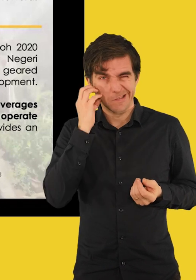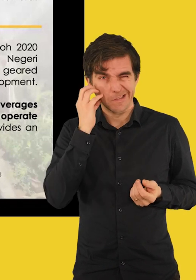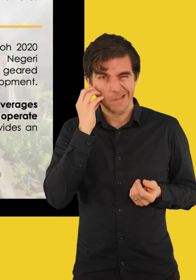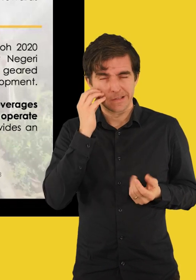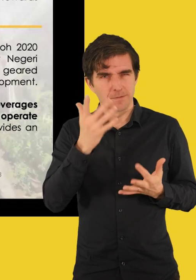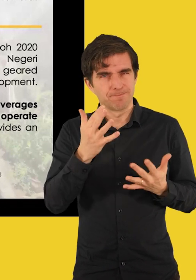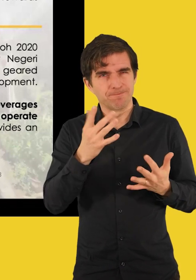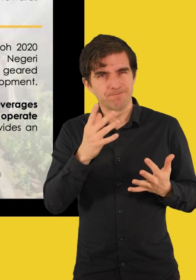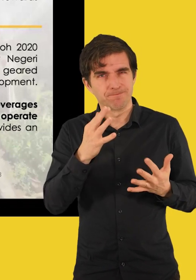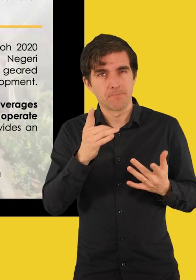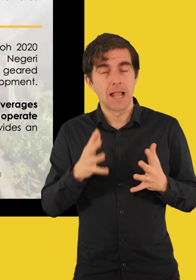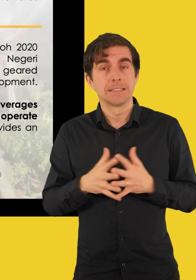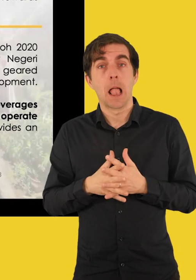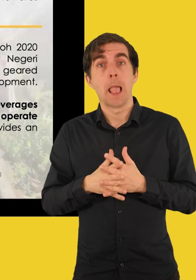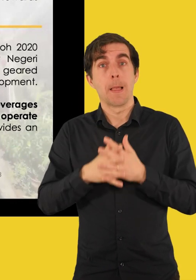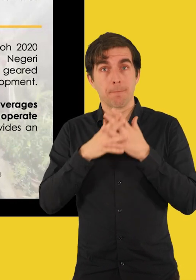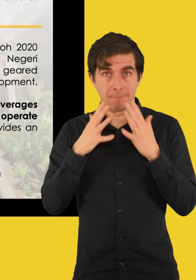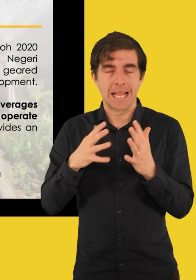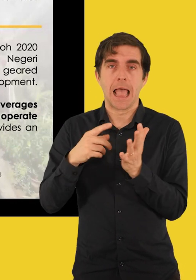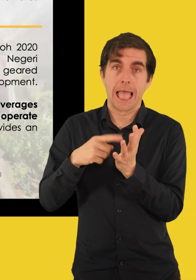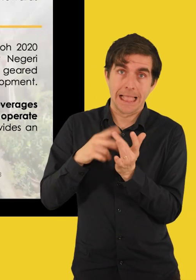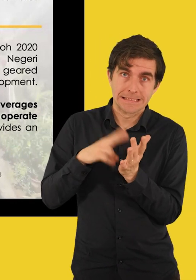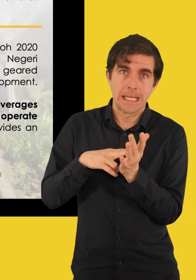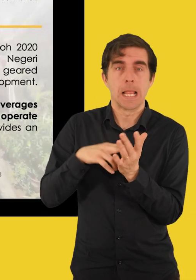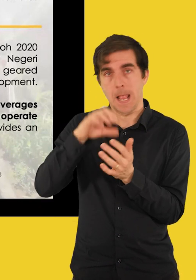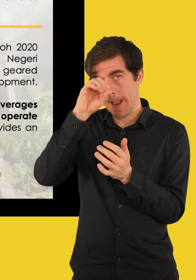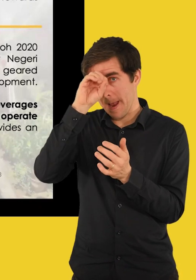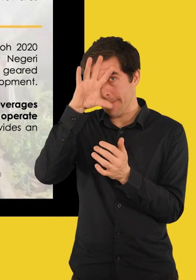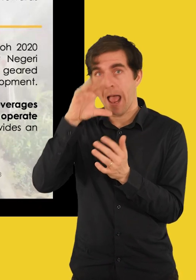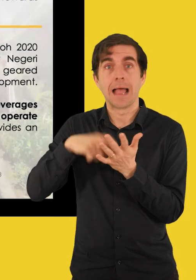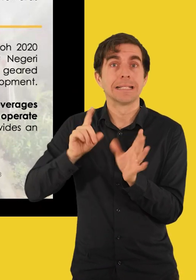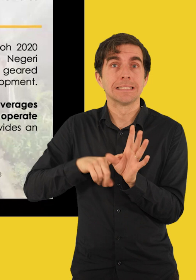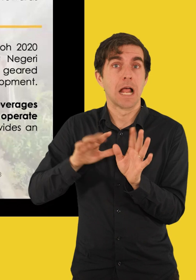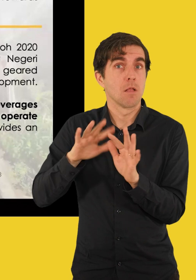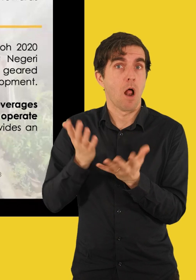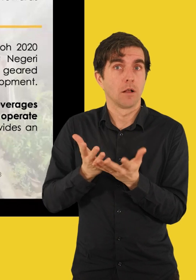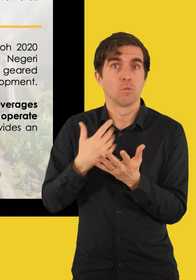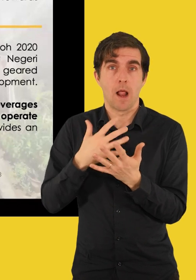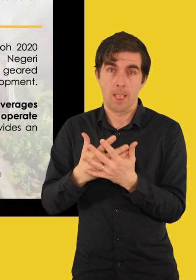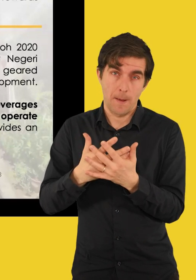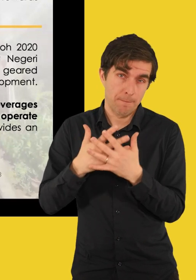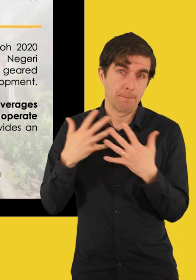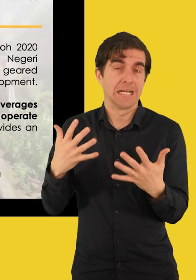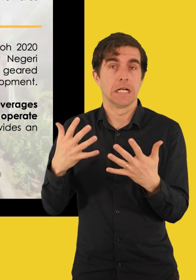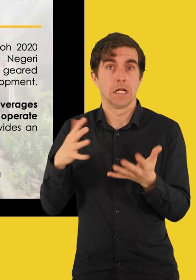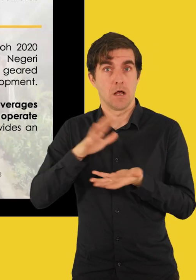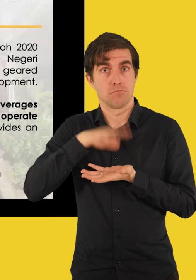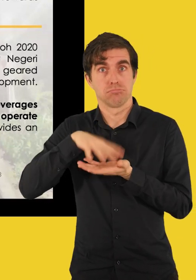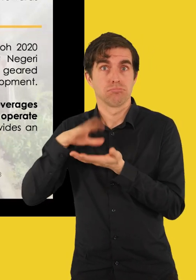how do you say that? It was the biggest tin mining city in the world at one time. We produced the